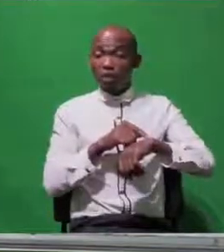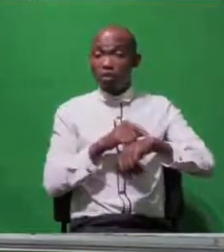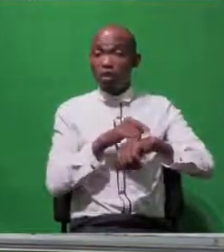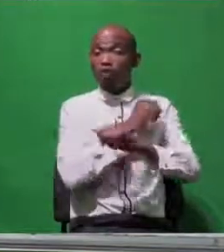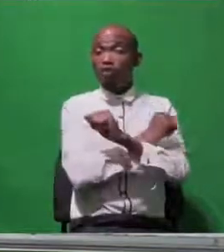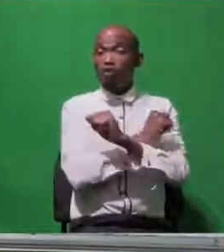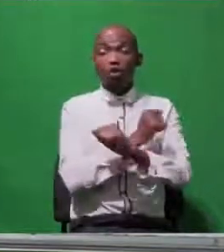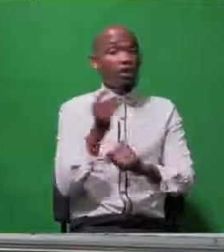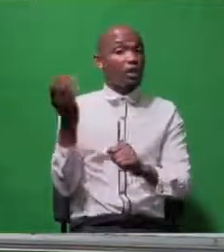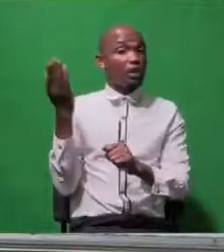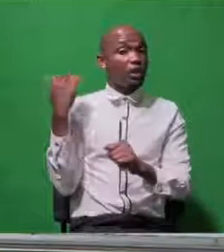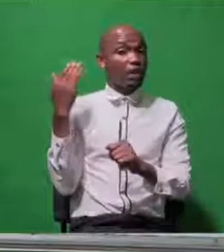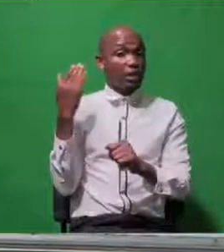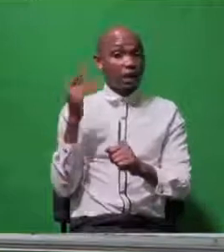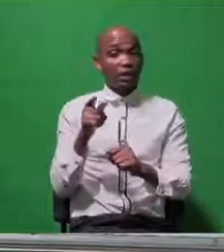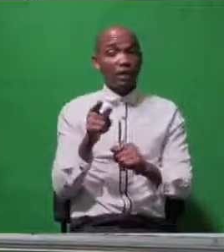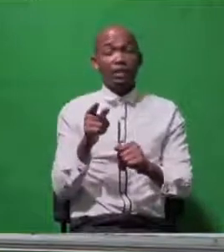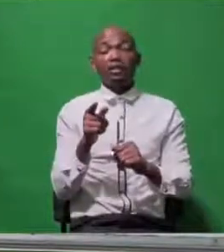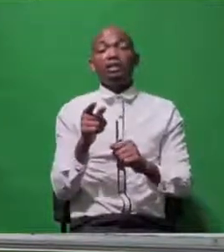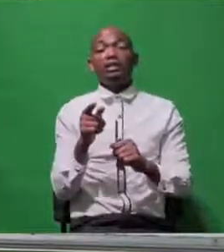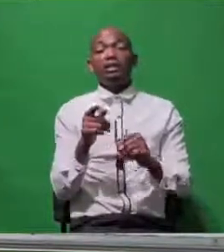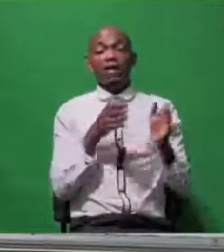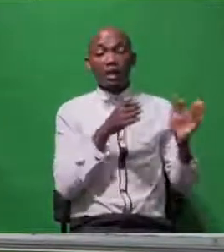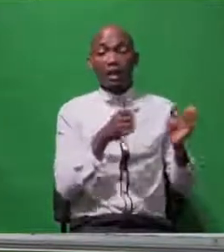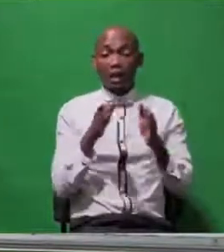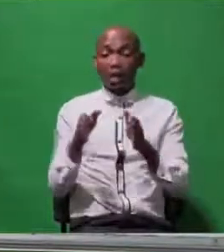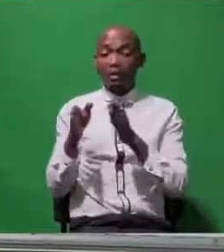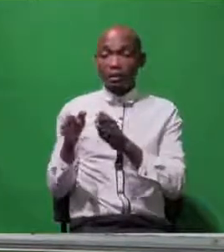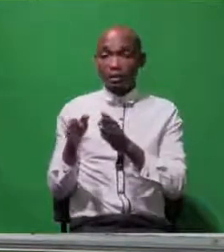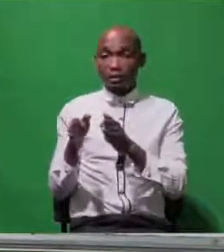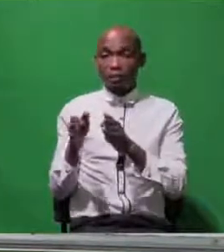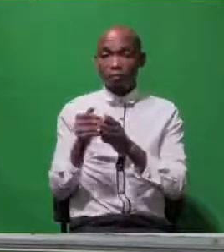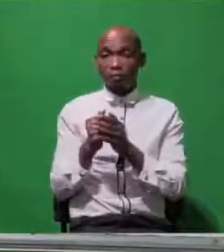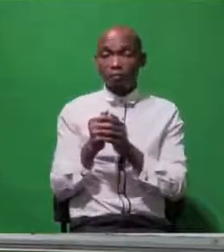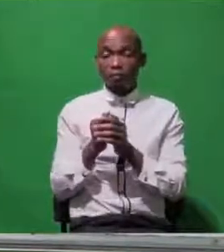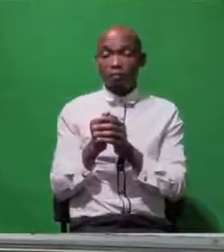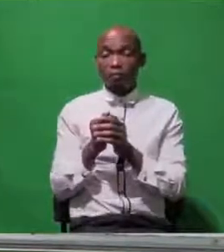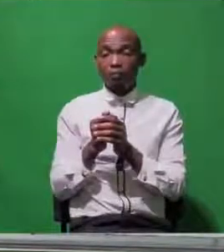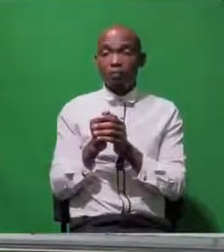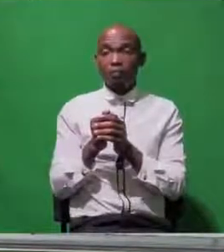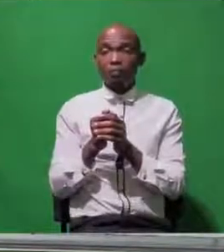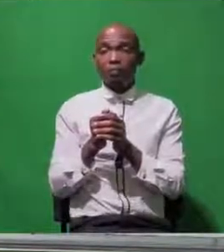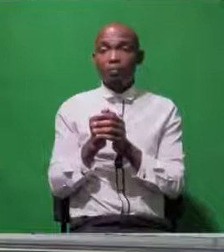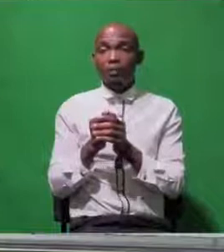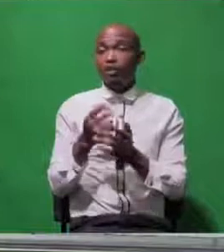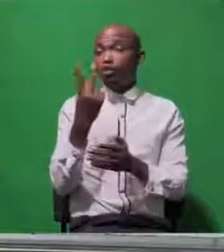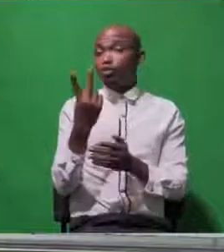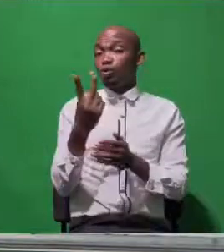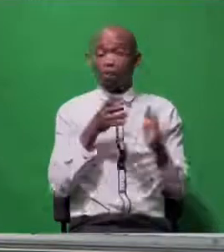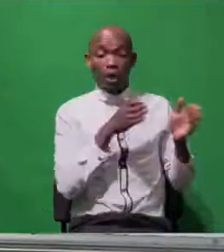was a class of the elites. They divided Africans into two